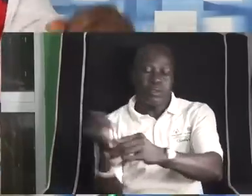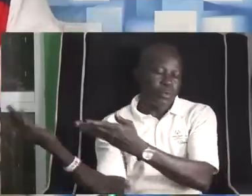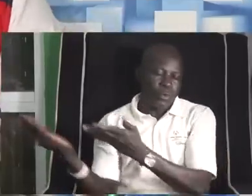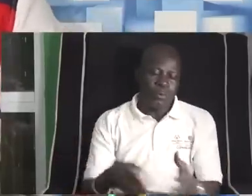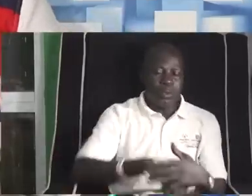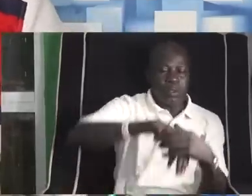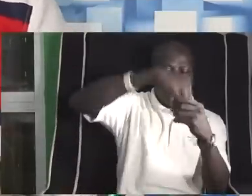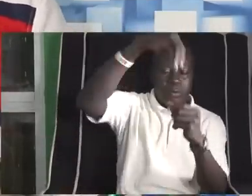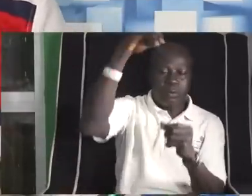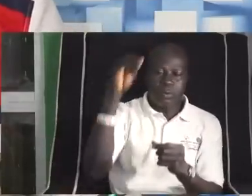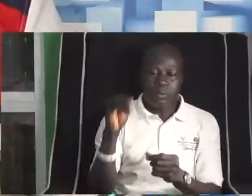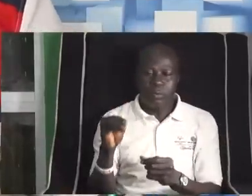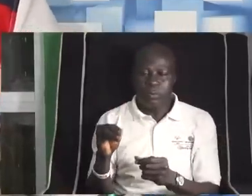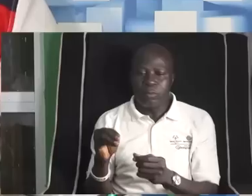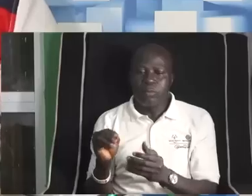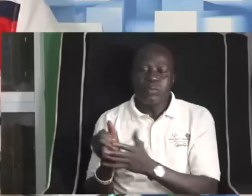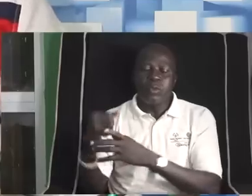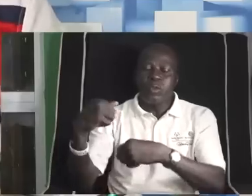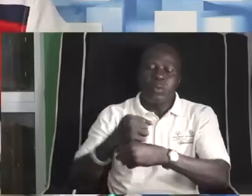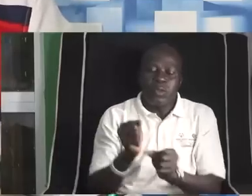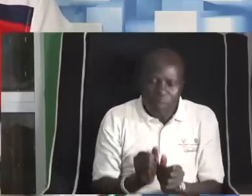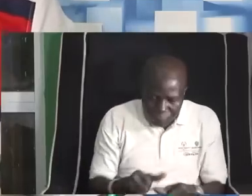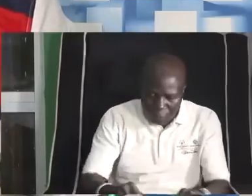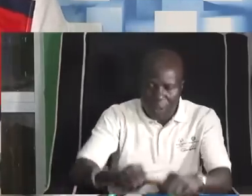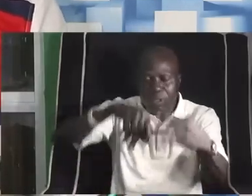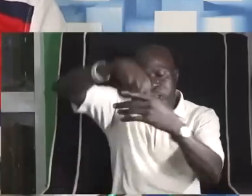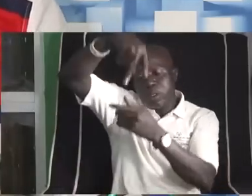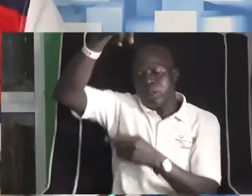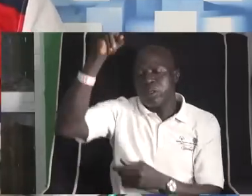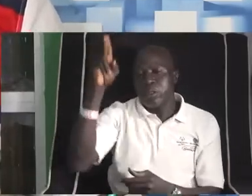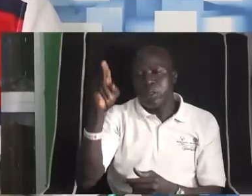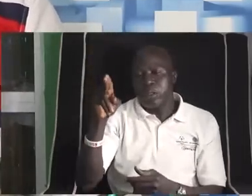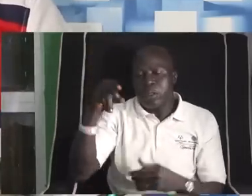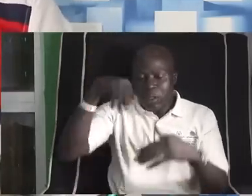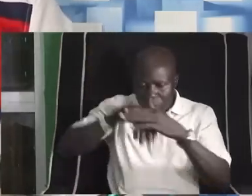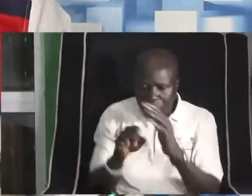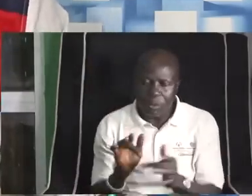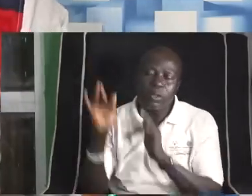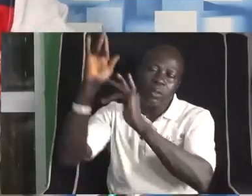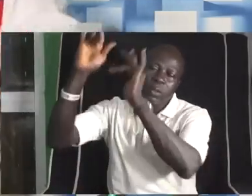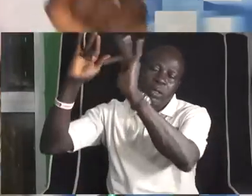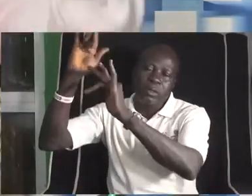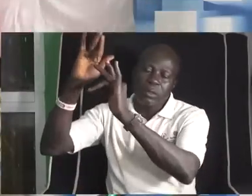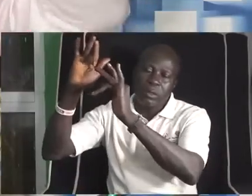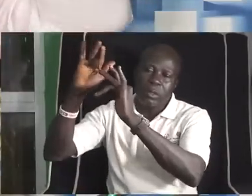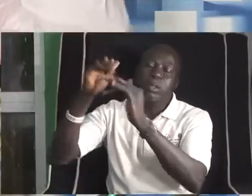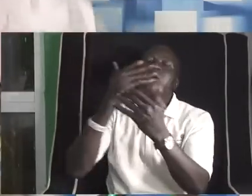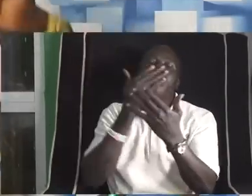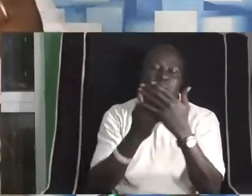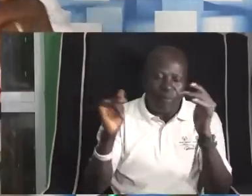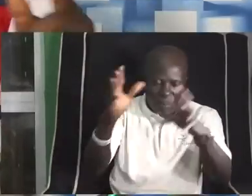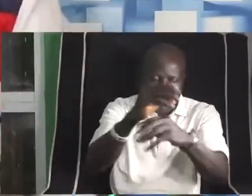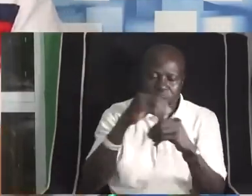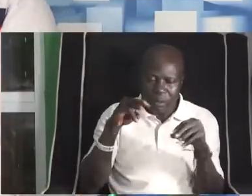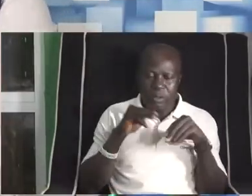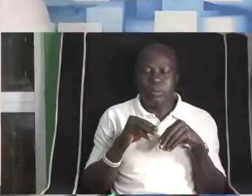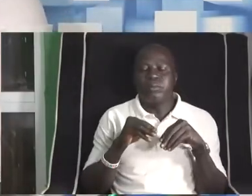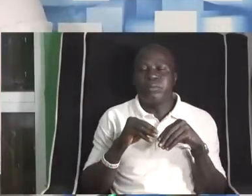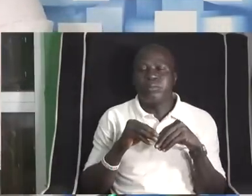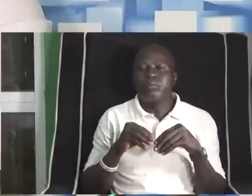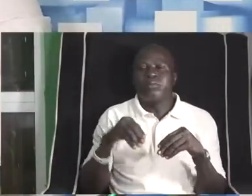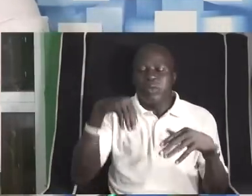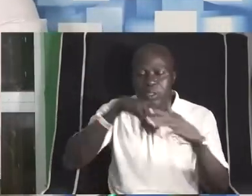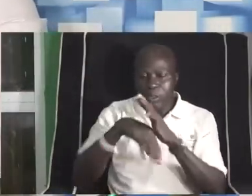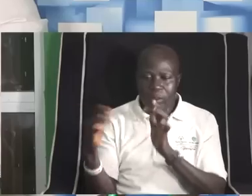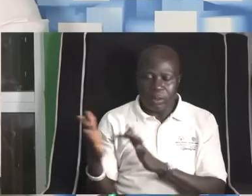oh yes will bring you out o ya bere ti ma fo begin to so higher wo mu ire lo move to your goodness o sira no gba love of the mercy